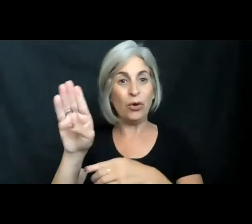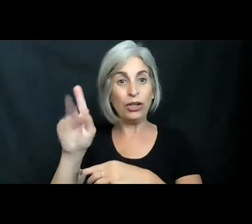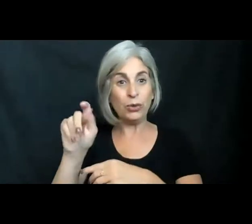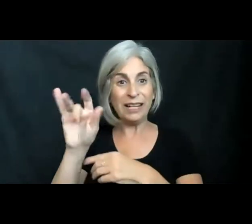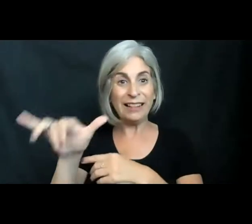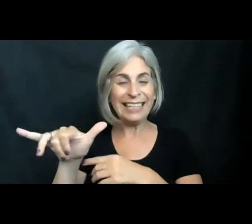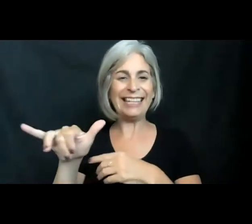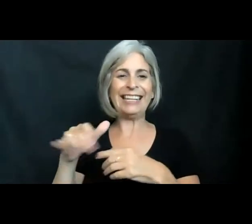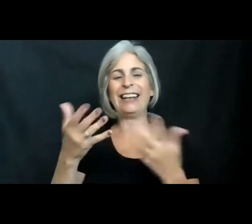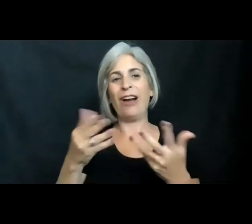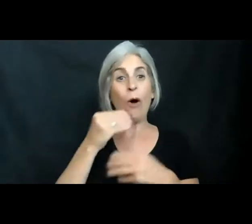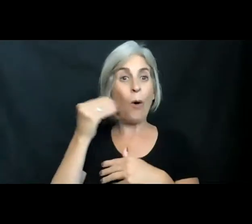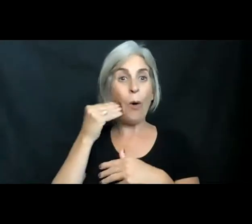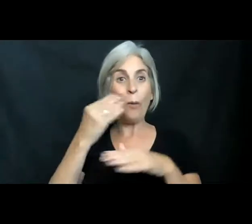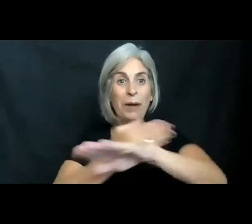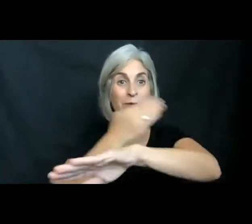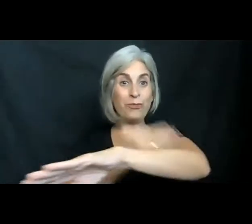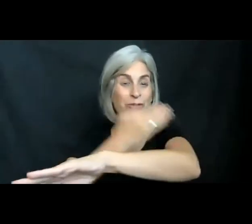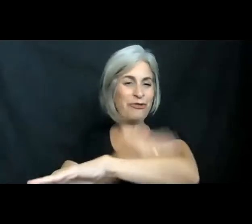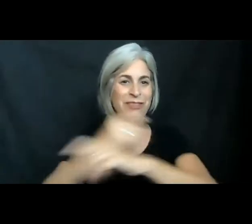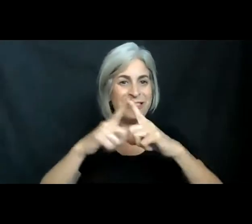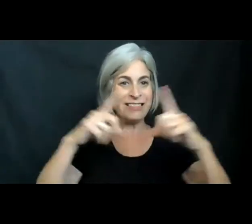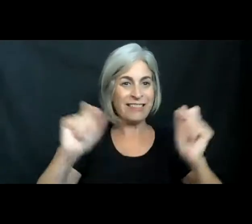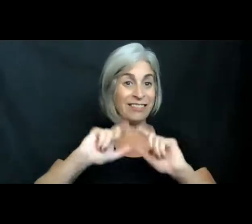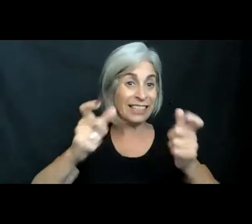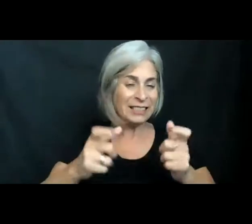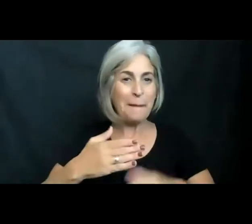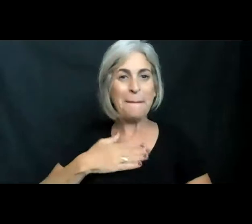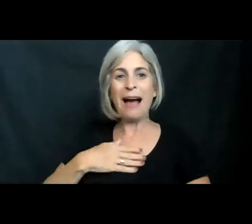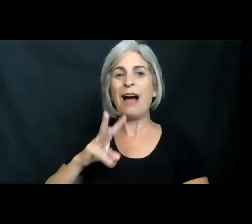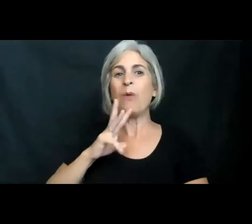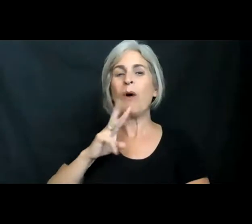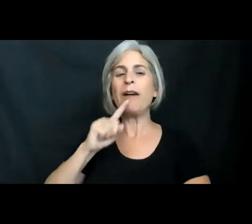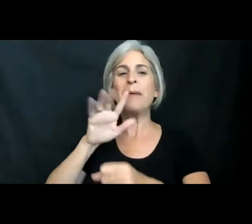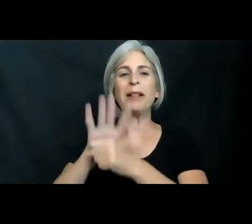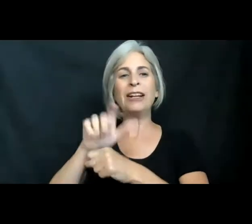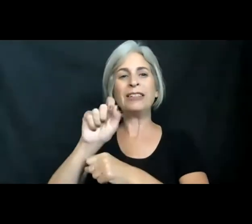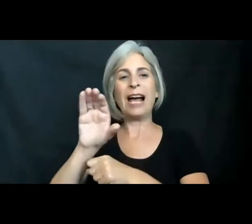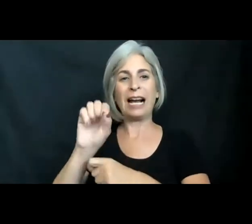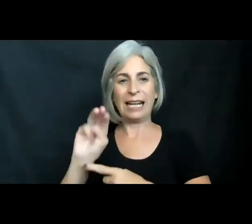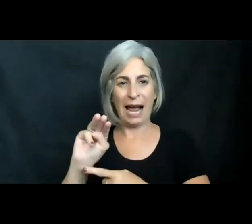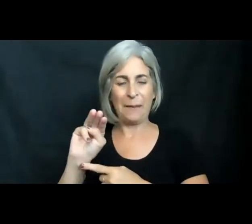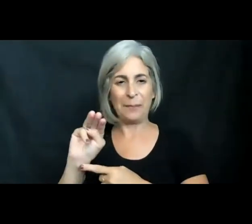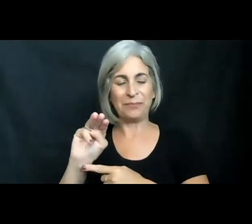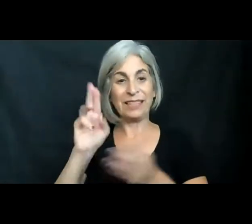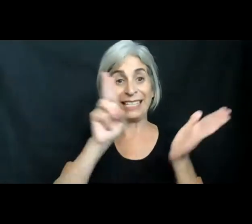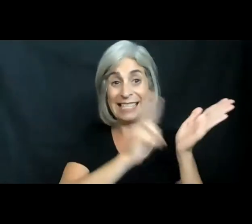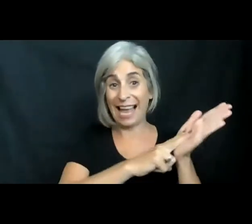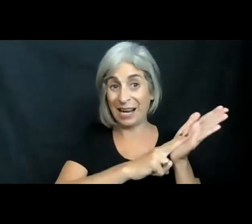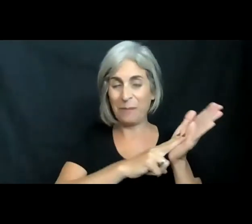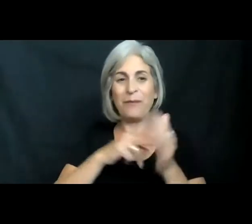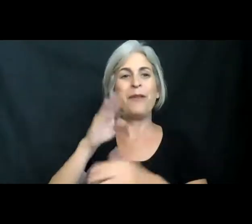home improvement store gift cards, and much more. So again, it's mywaterpledge.com. Go on there and sign up for Boynton Beach.